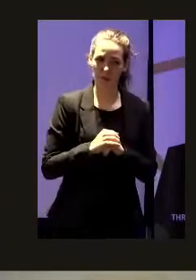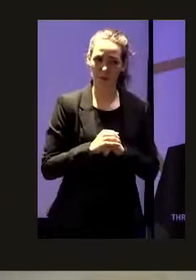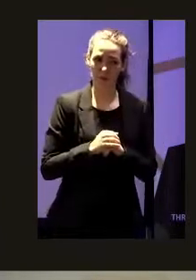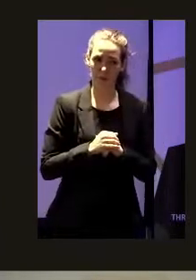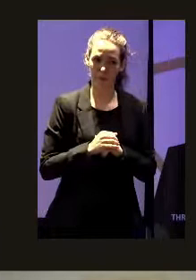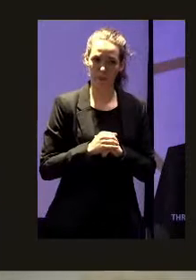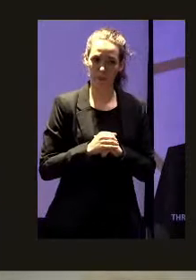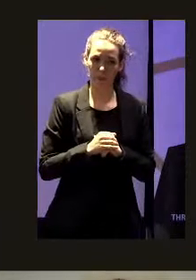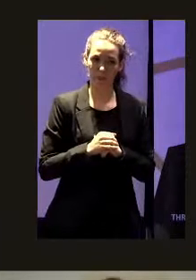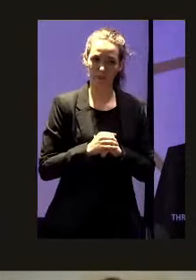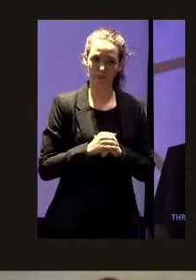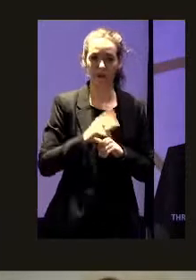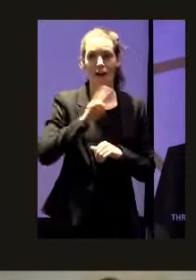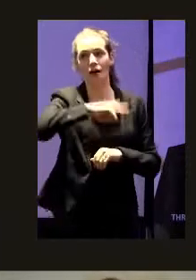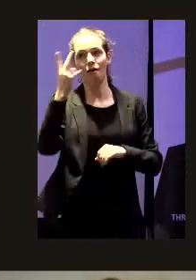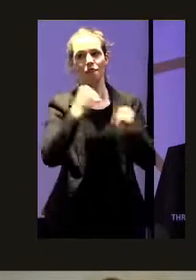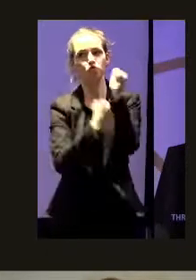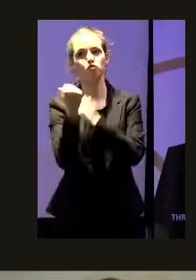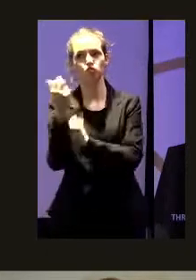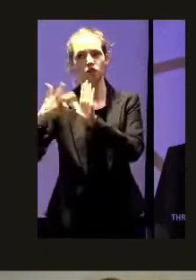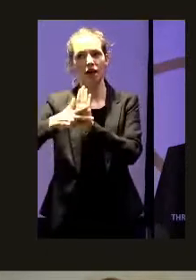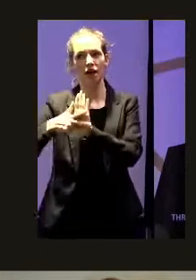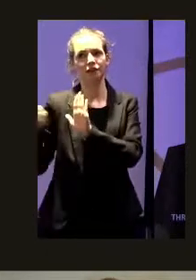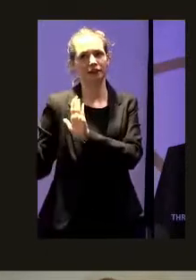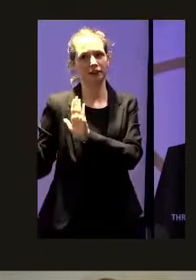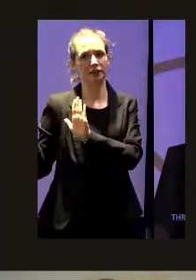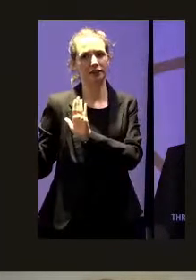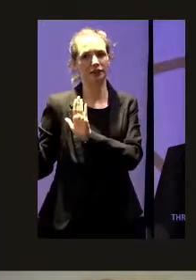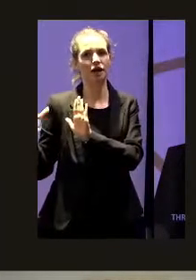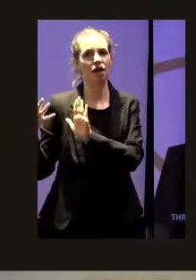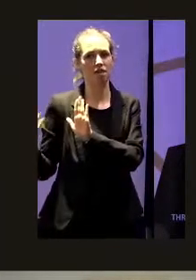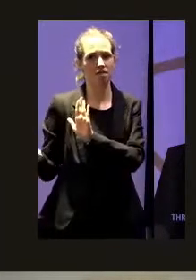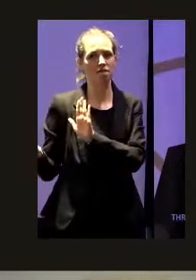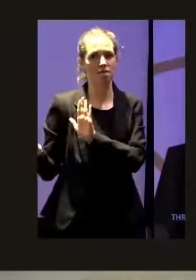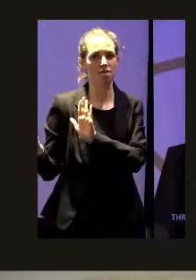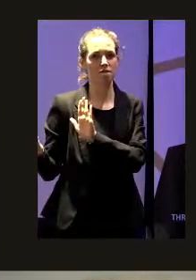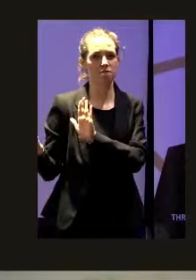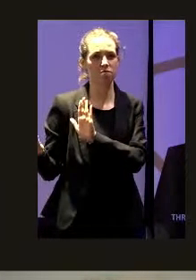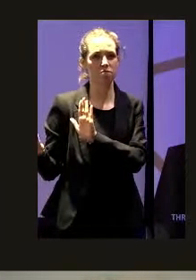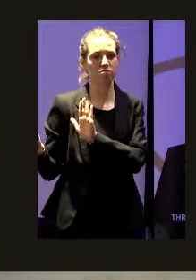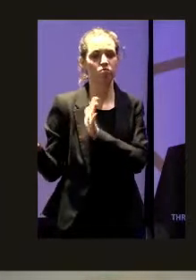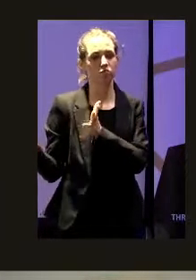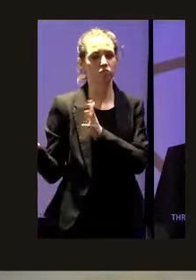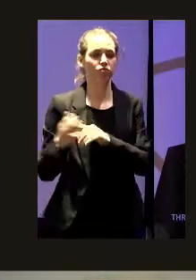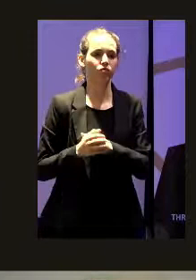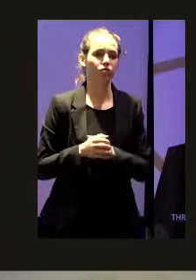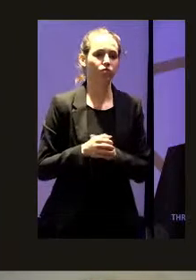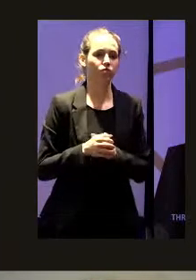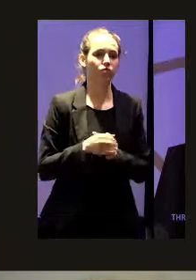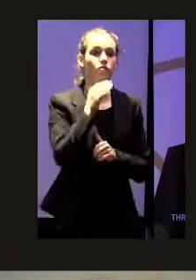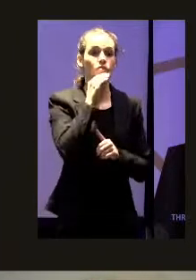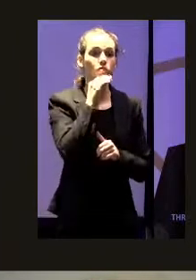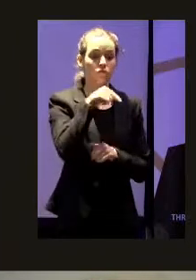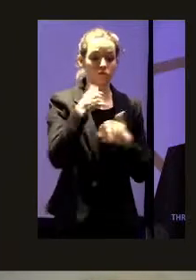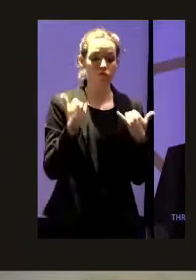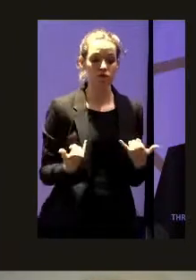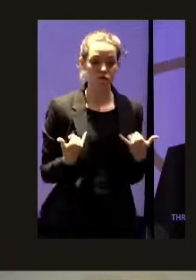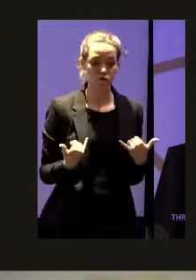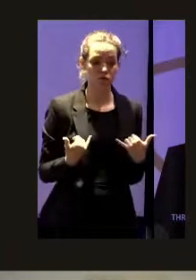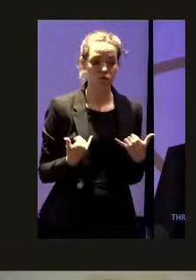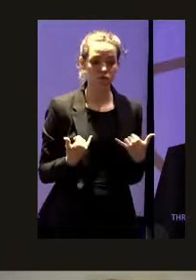the Structures Act, which was then the Local Government Structures Act. So it is in that context that